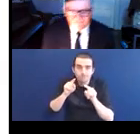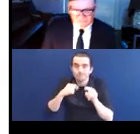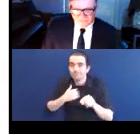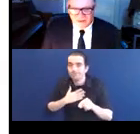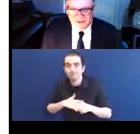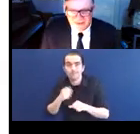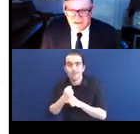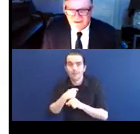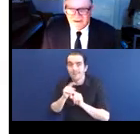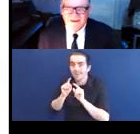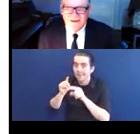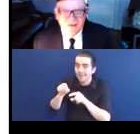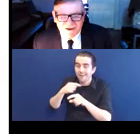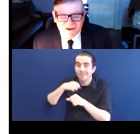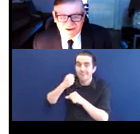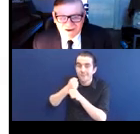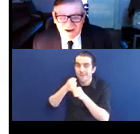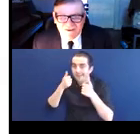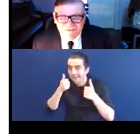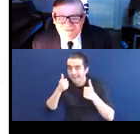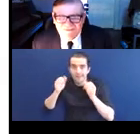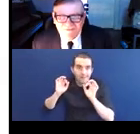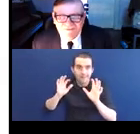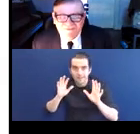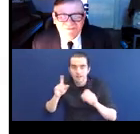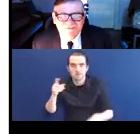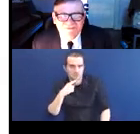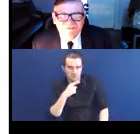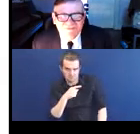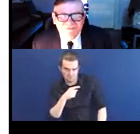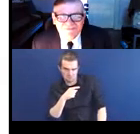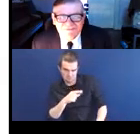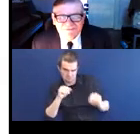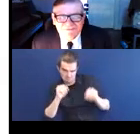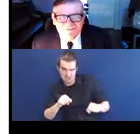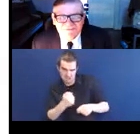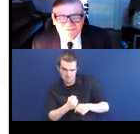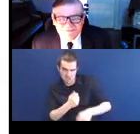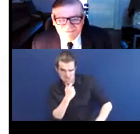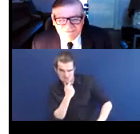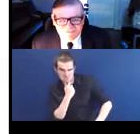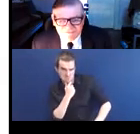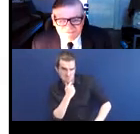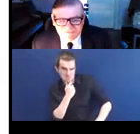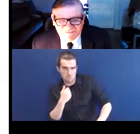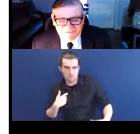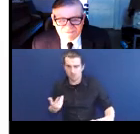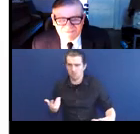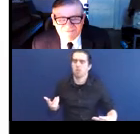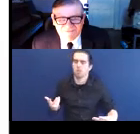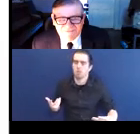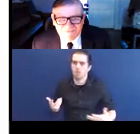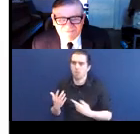was when I get into the organization and they look at me and say, can you do the job? No,